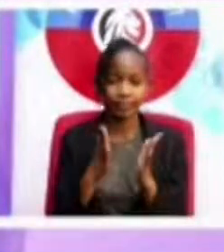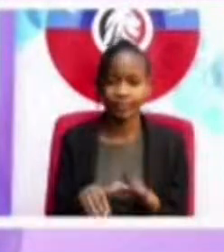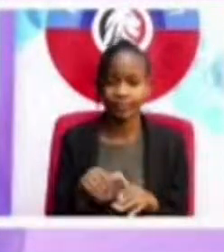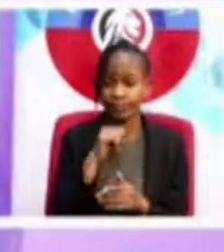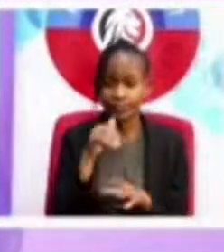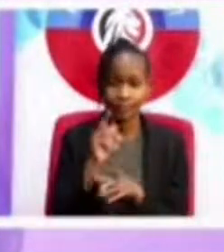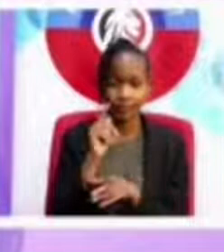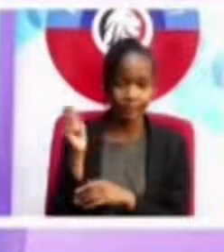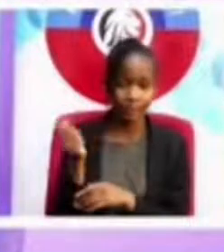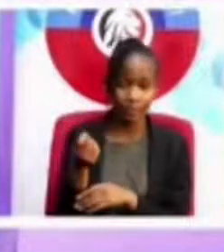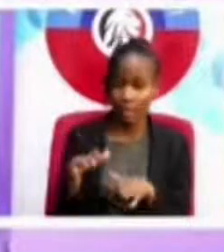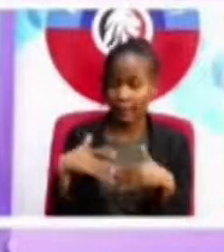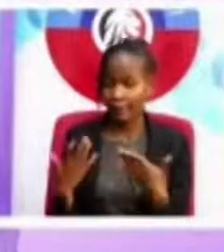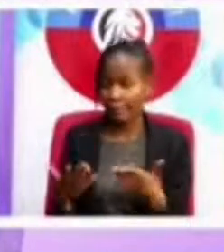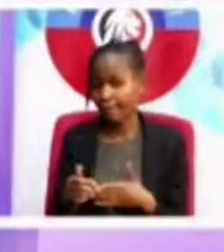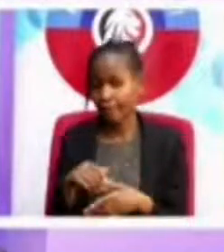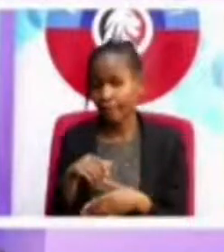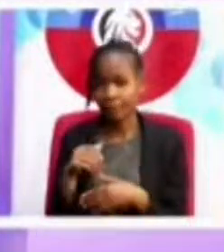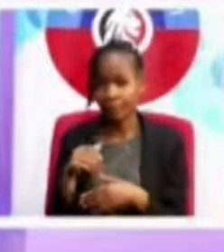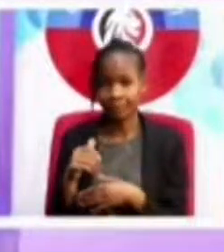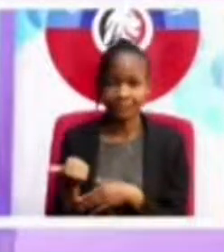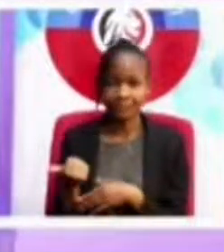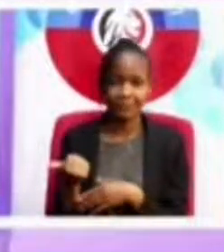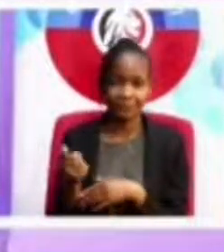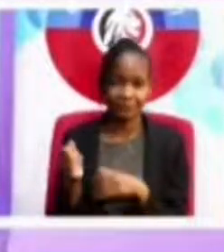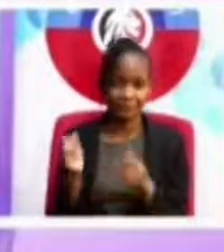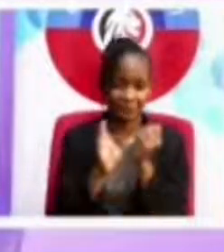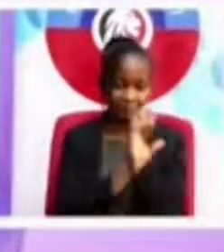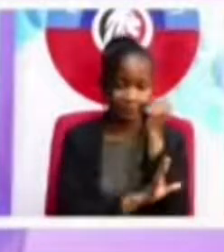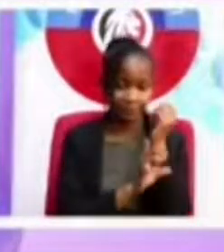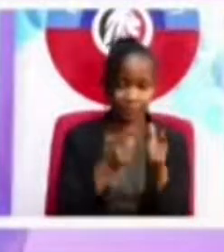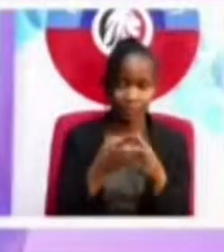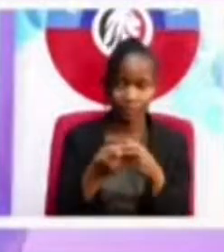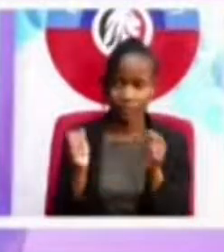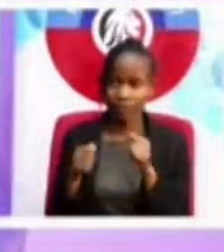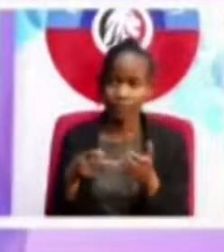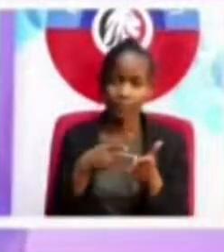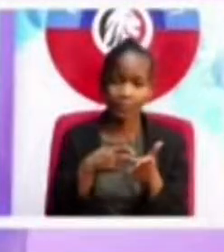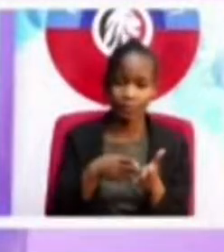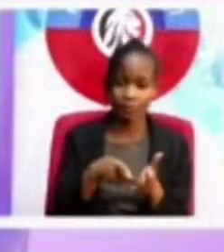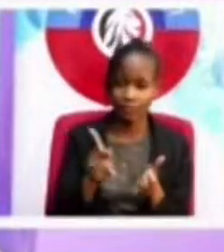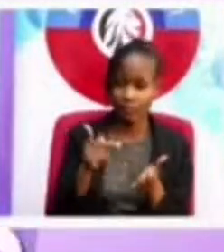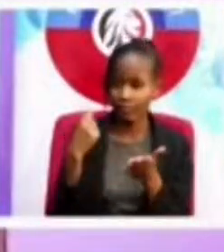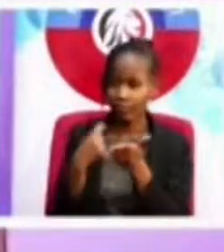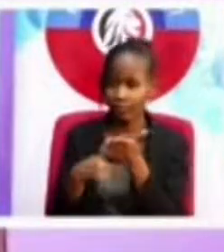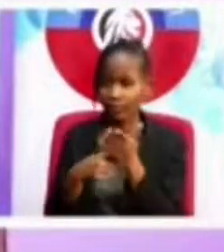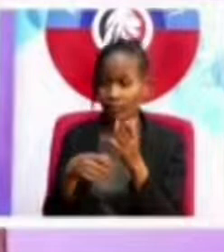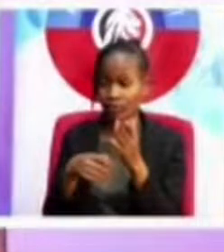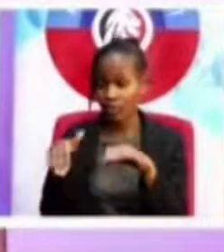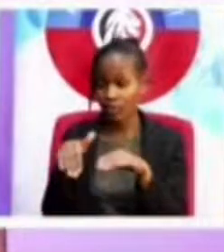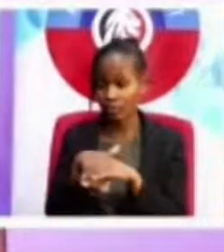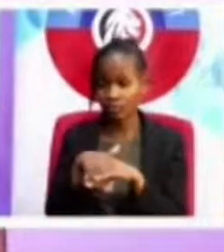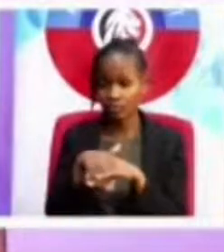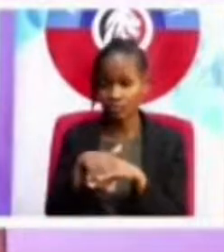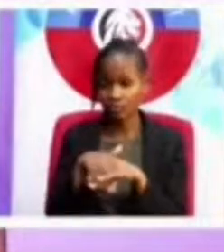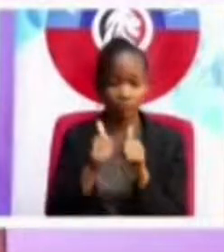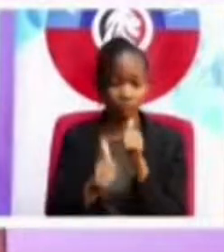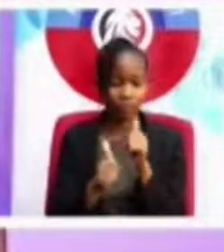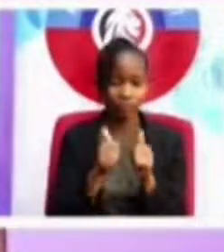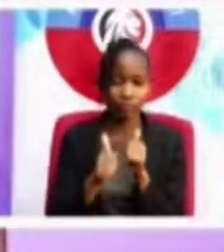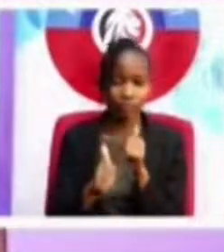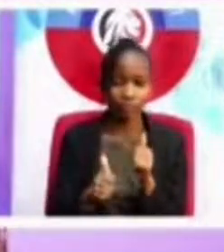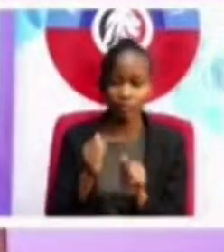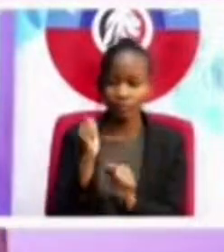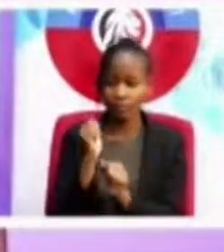in those jurisdictions, they are able to pay taxes within the jurisdiction in which they generate